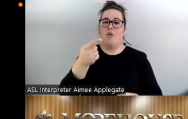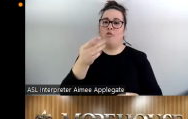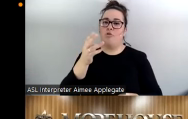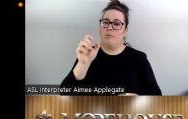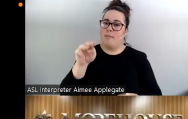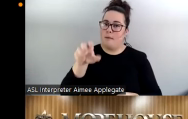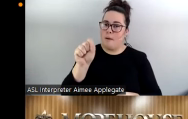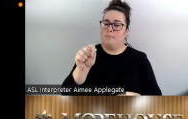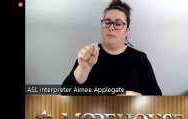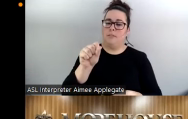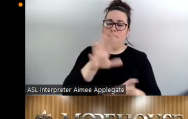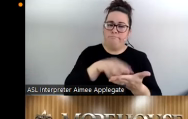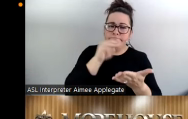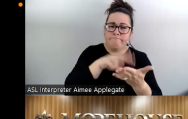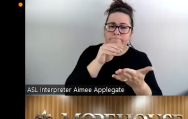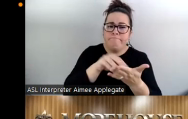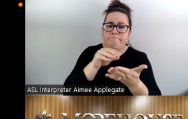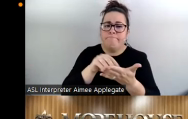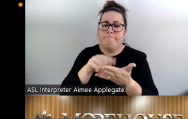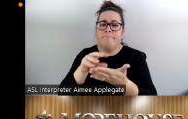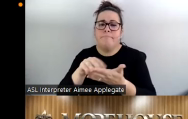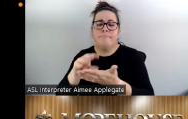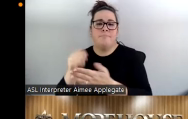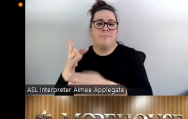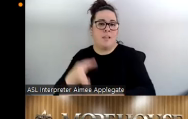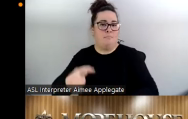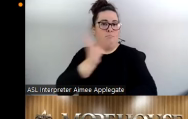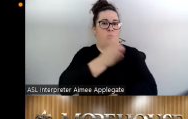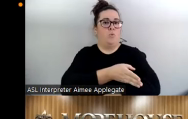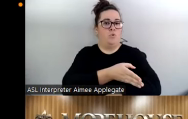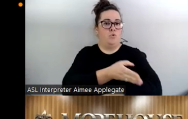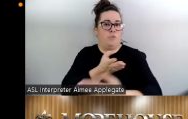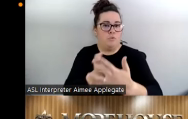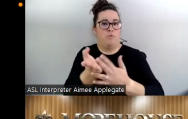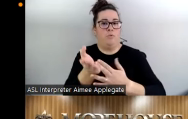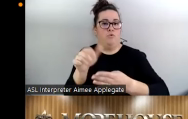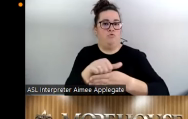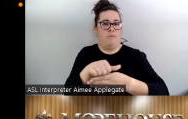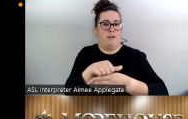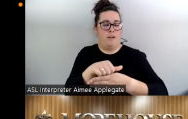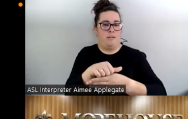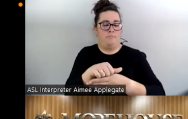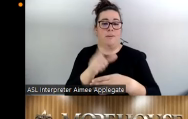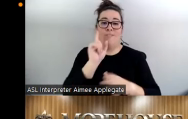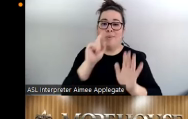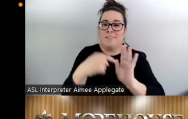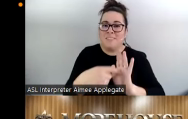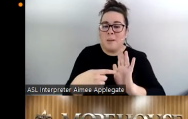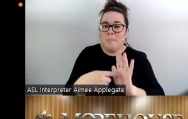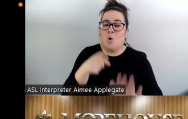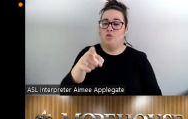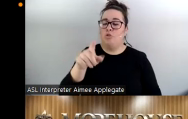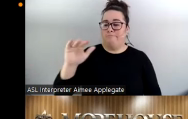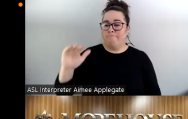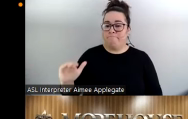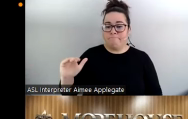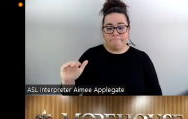improve through training in the same way you or I would. So for example, you could imagine being a child. You don't